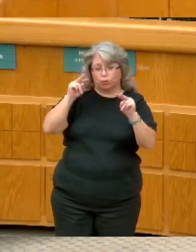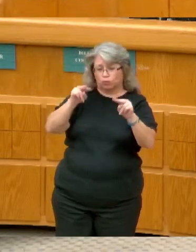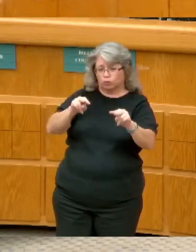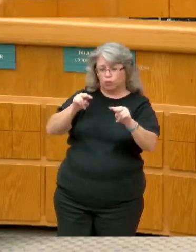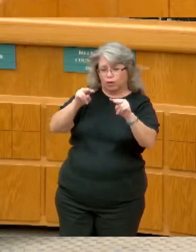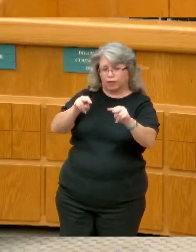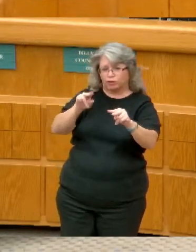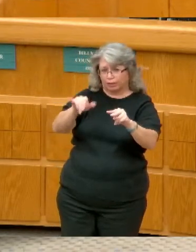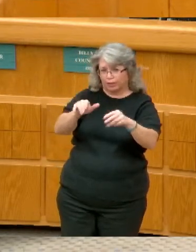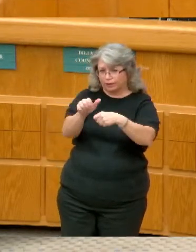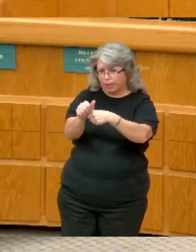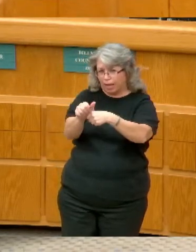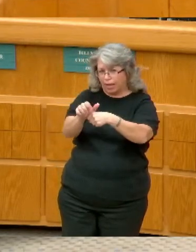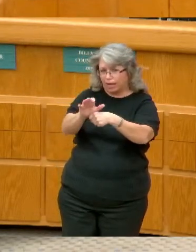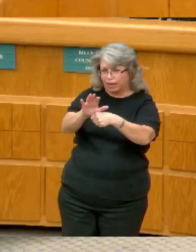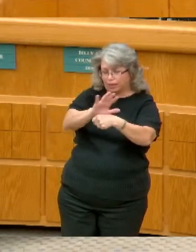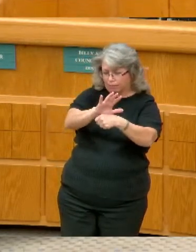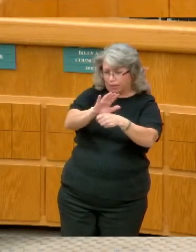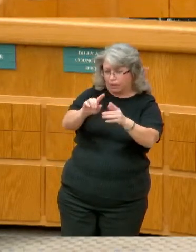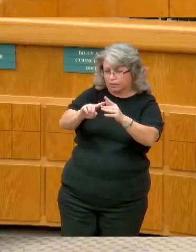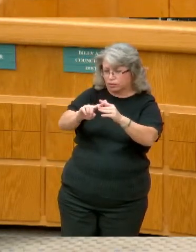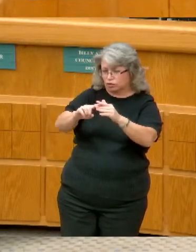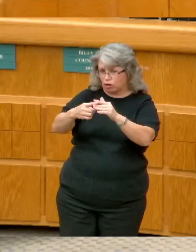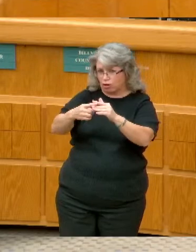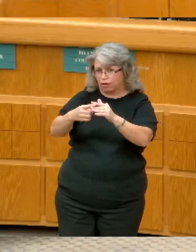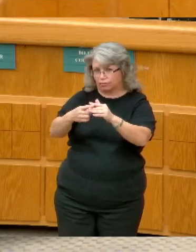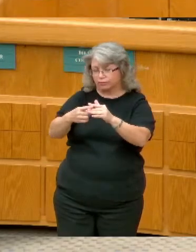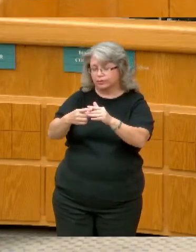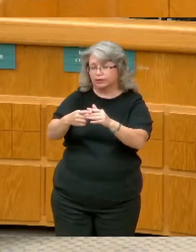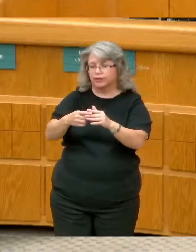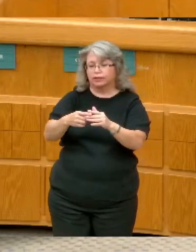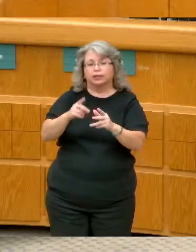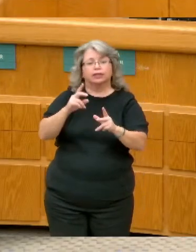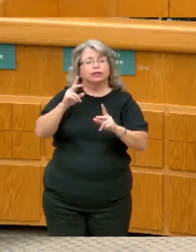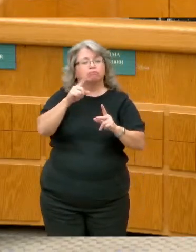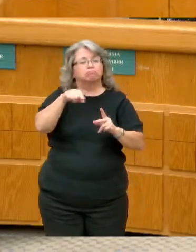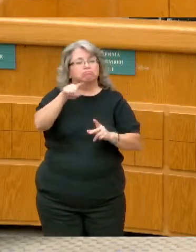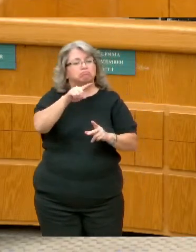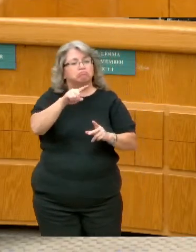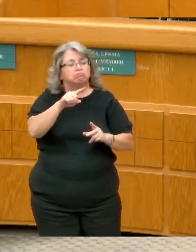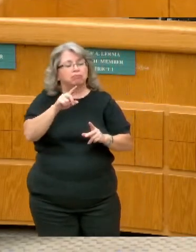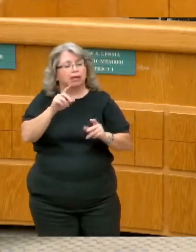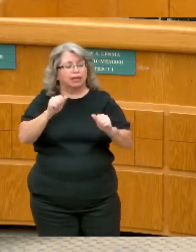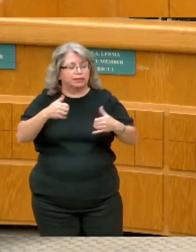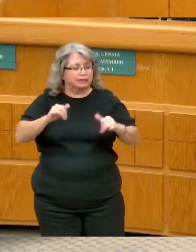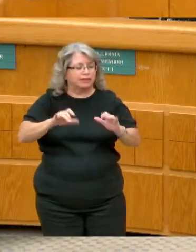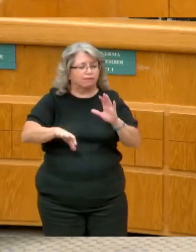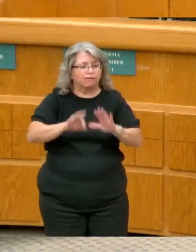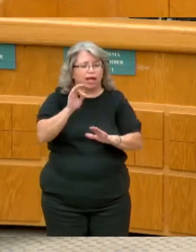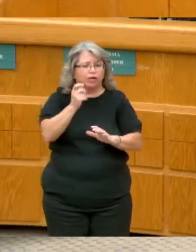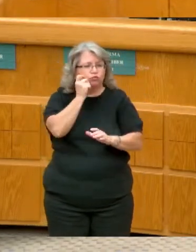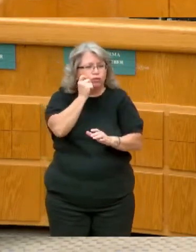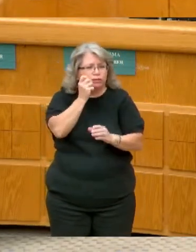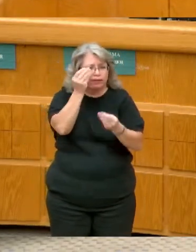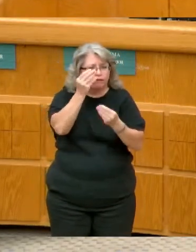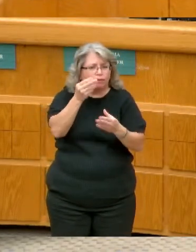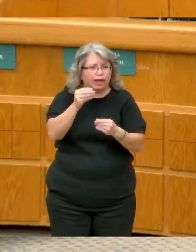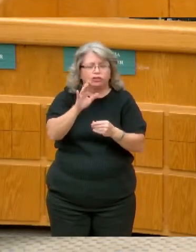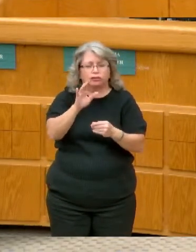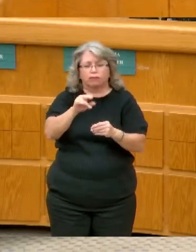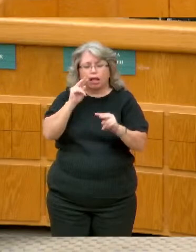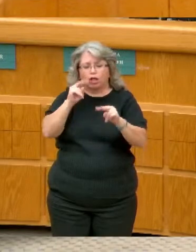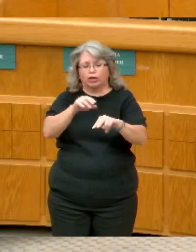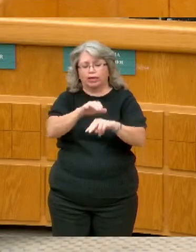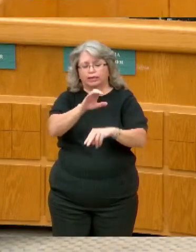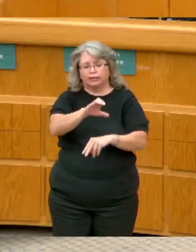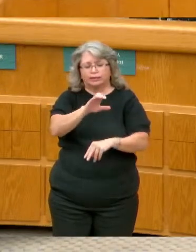pandemic. And residents can still find the latest COVID-19 information by visiting, of course, the